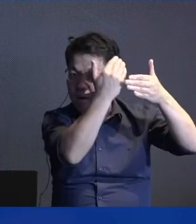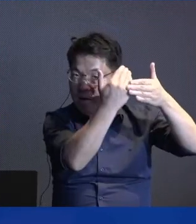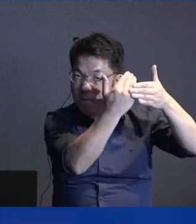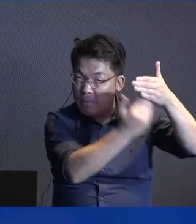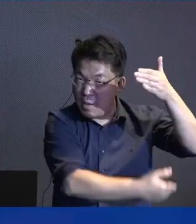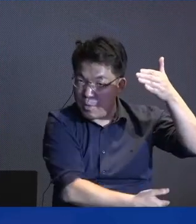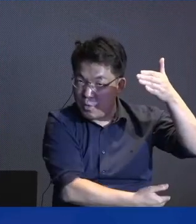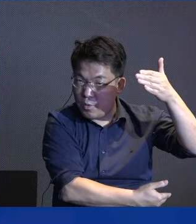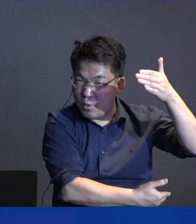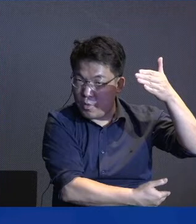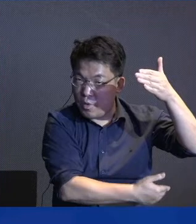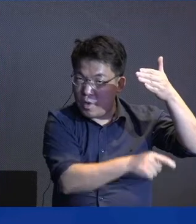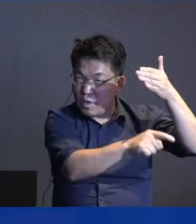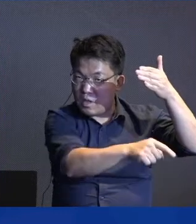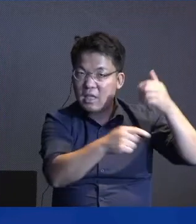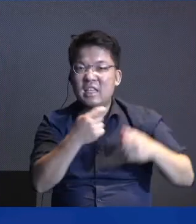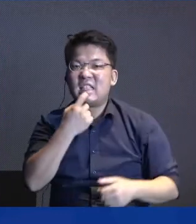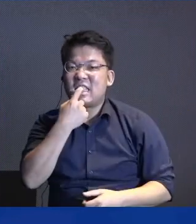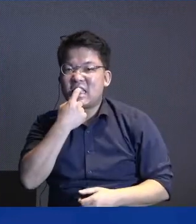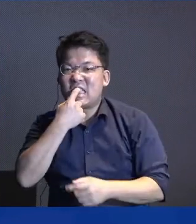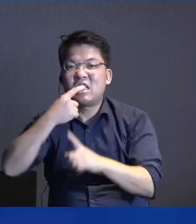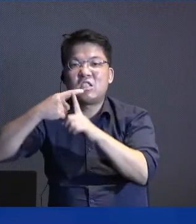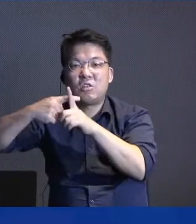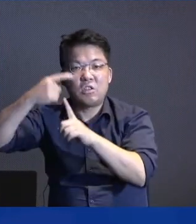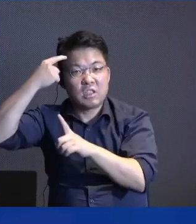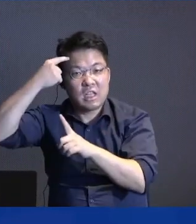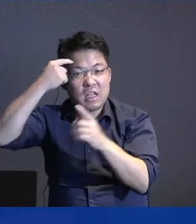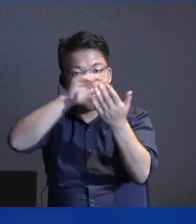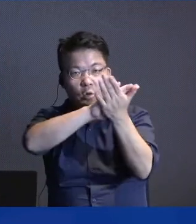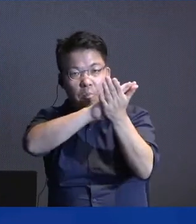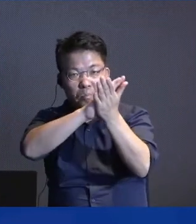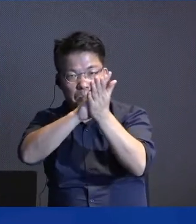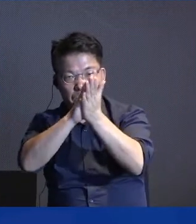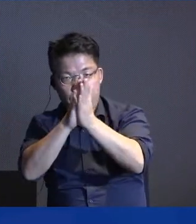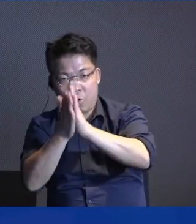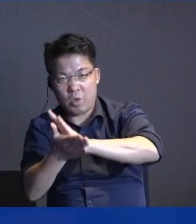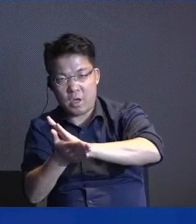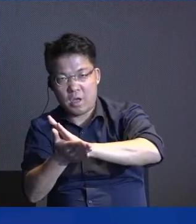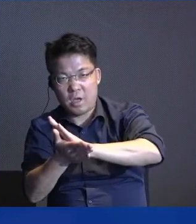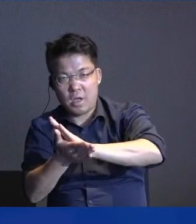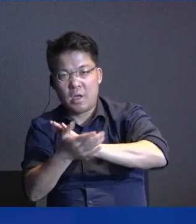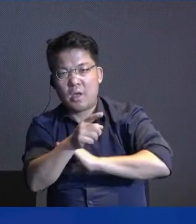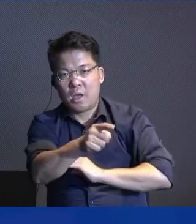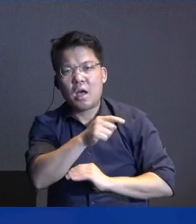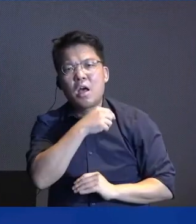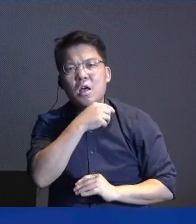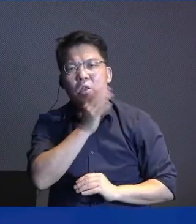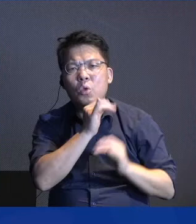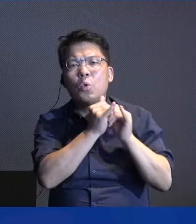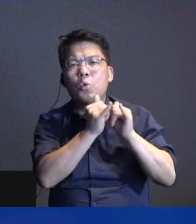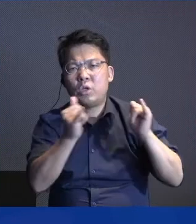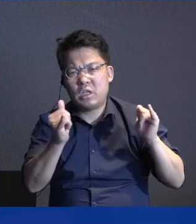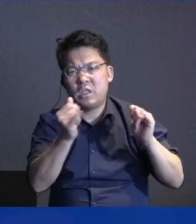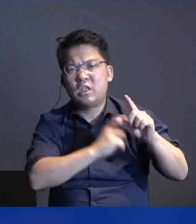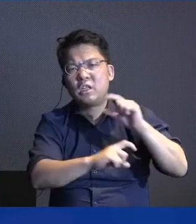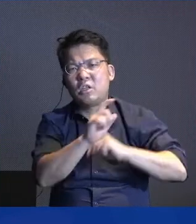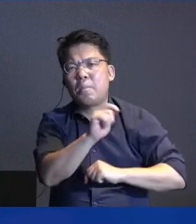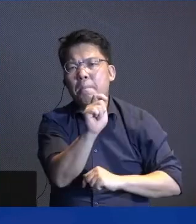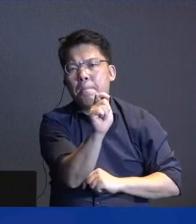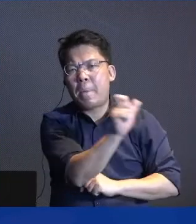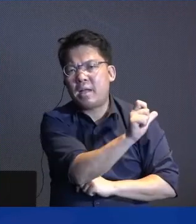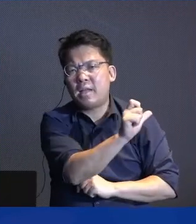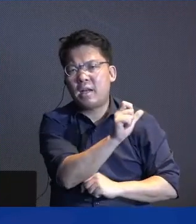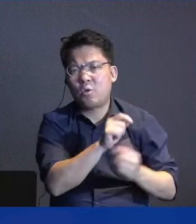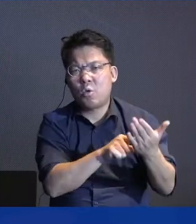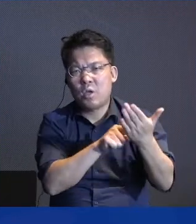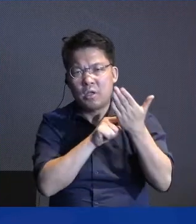psychological distress tended to change over time, like up and down, up and down. But measures of resilience and